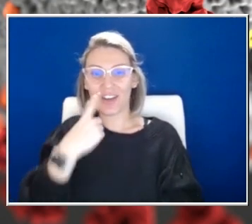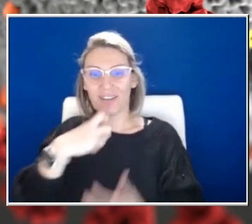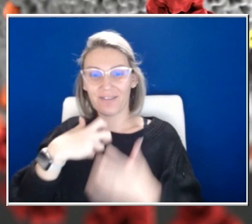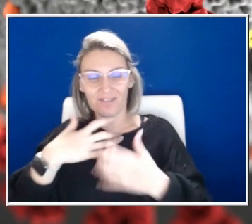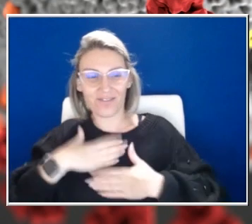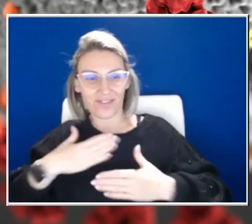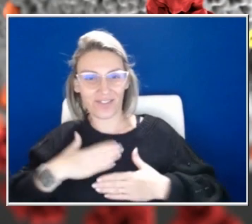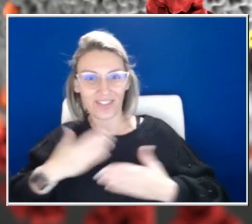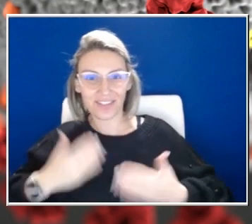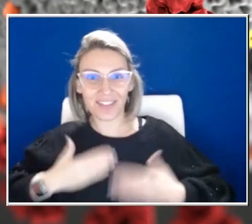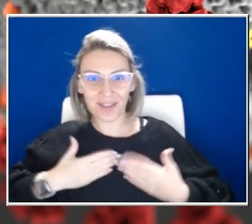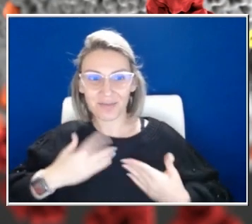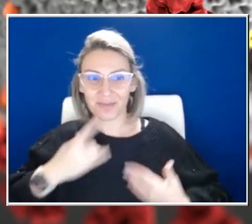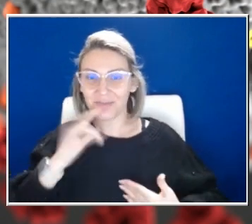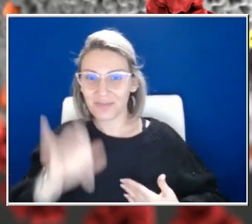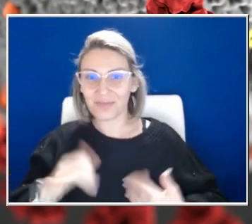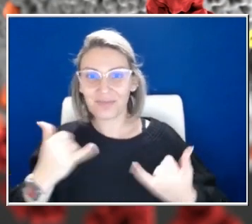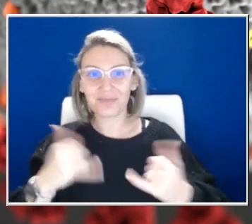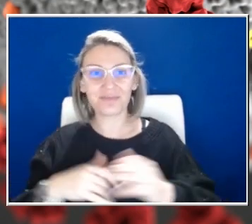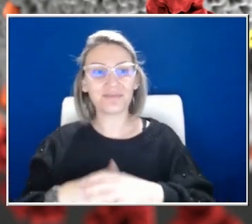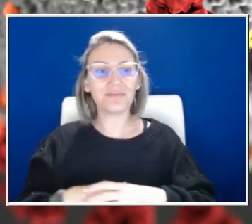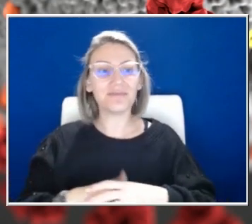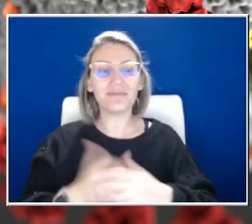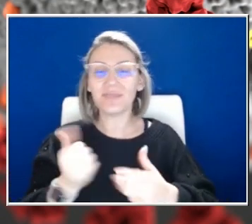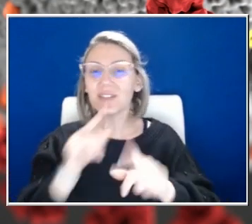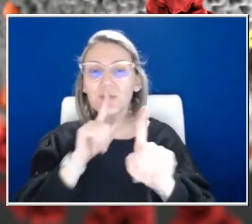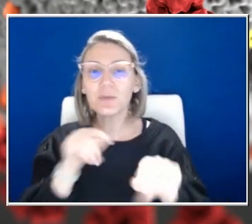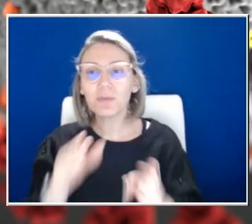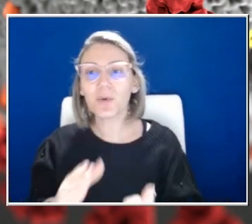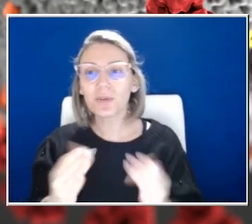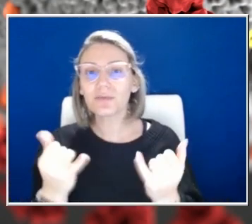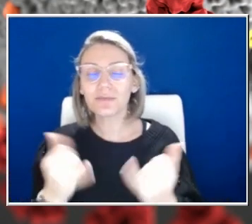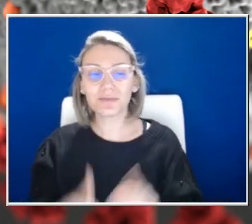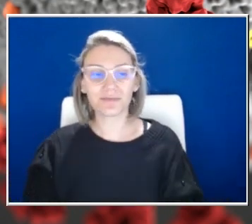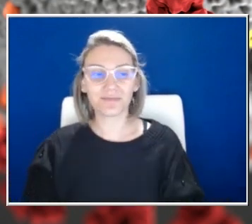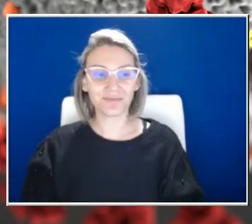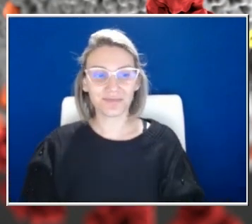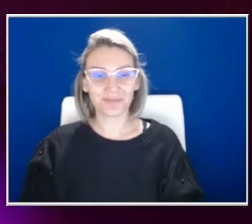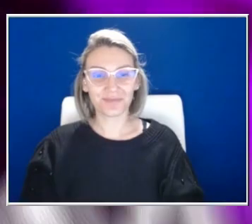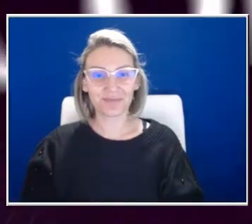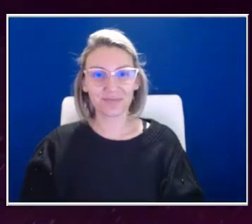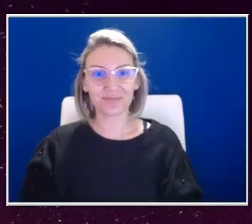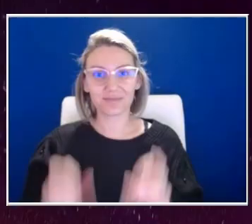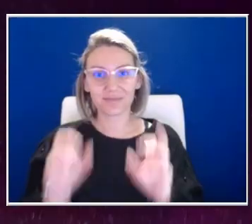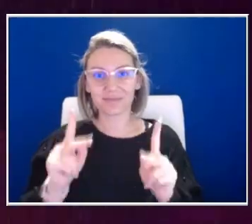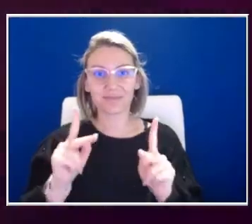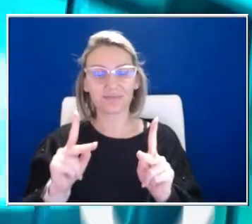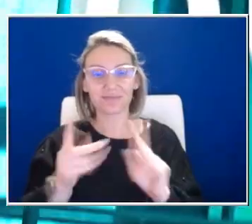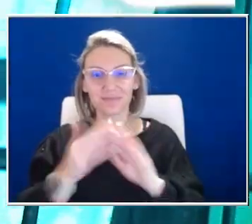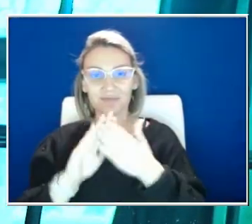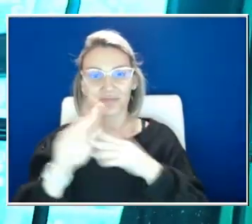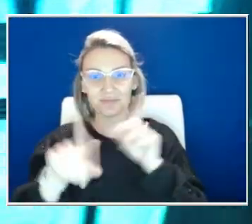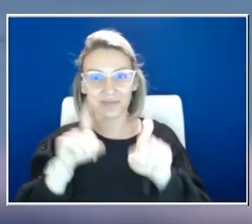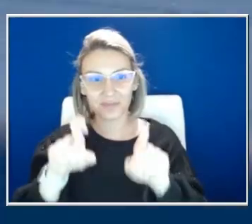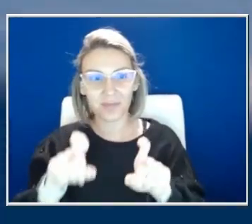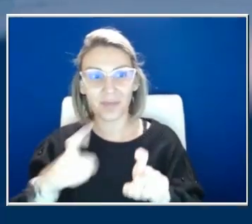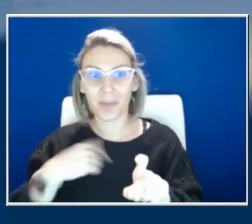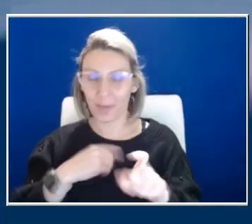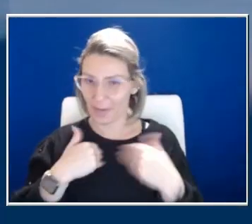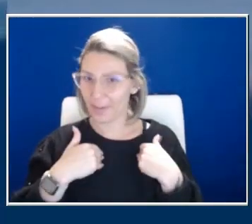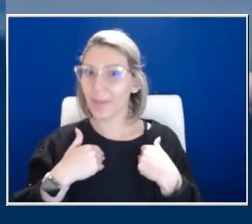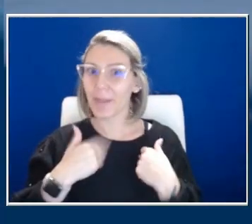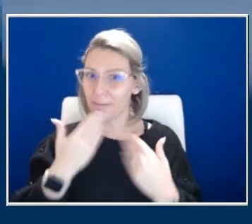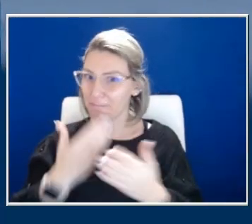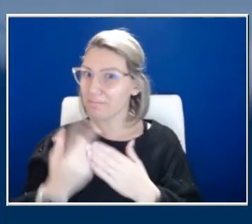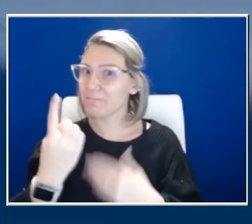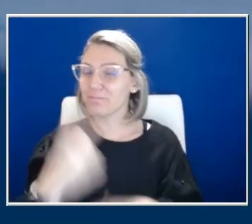report that news today. Any reporters with us? Okay, let's get to some community questions because we've got some good ones.